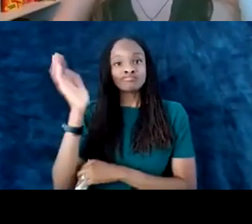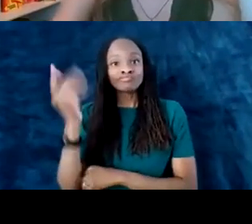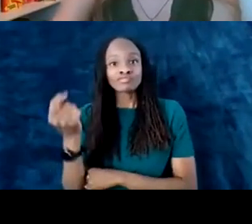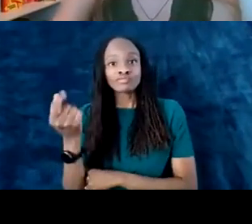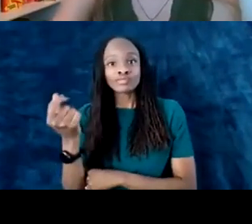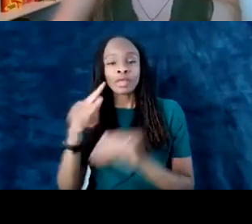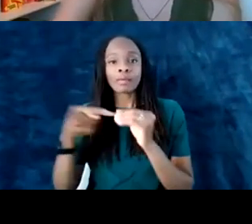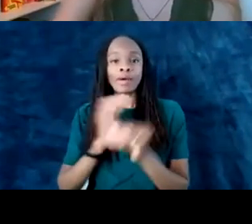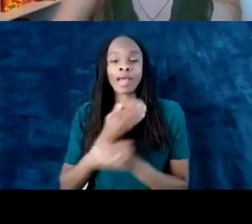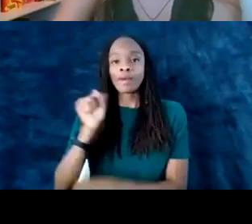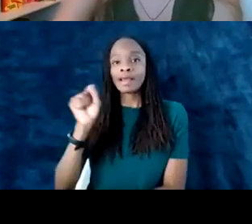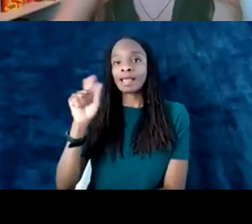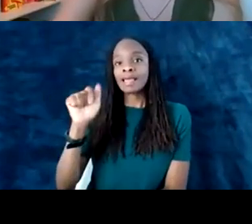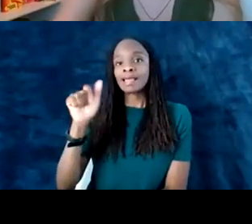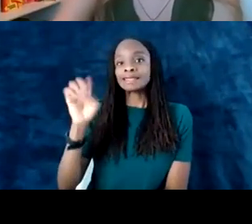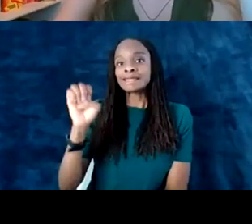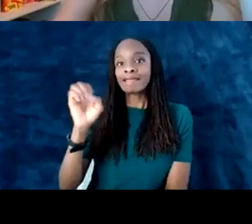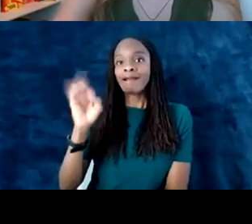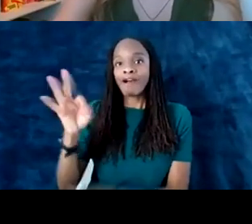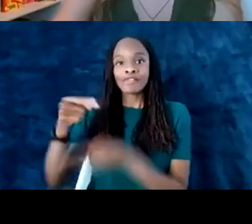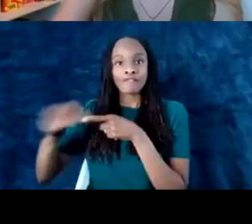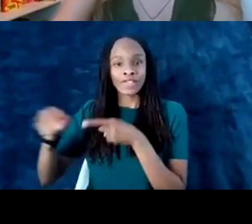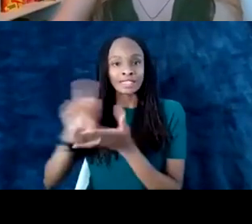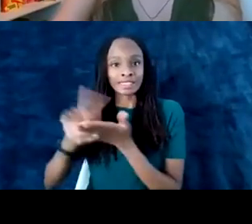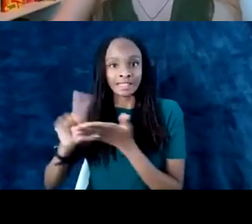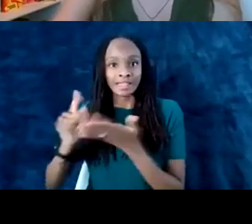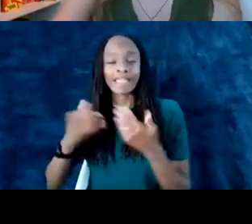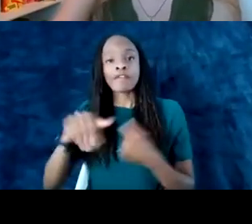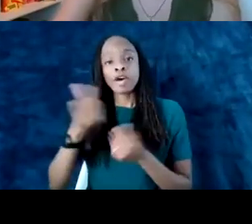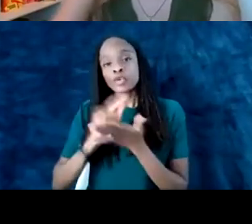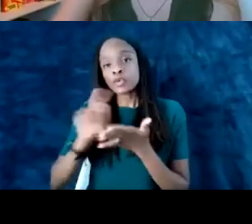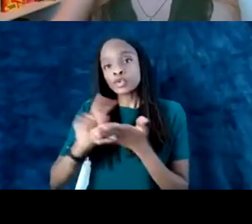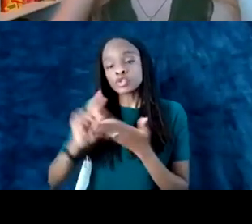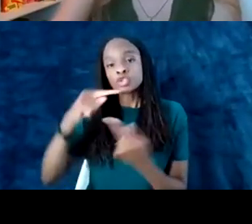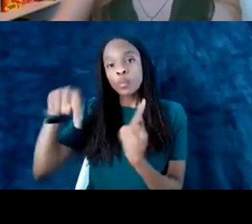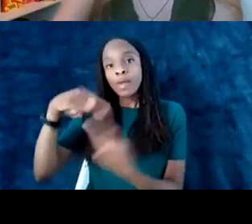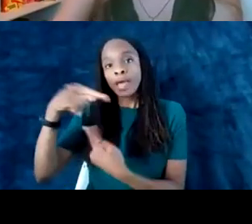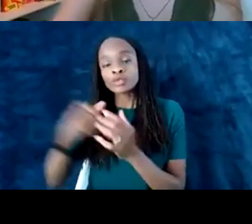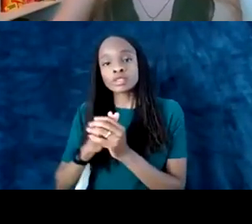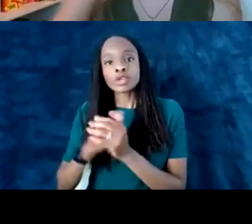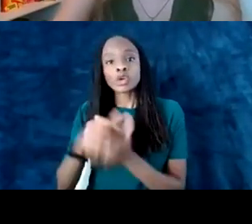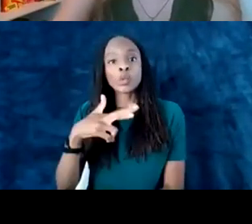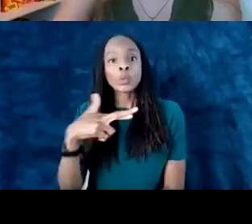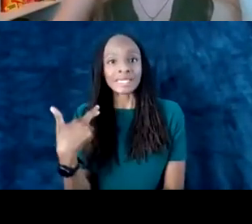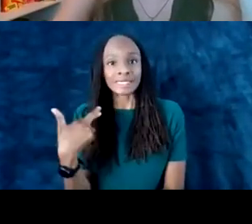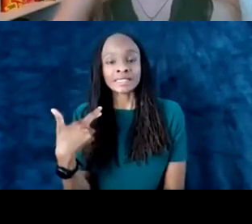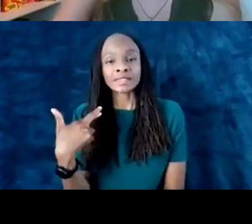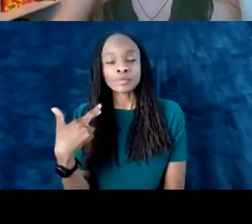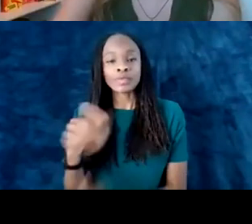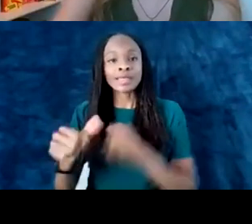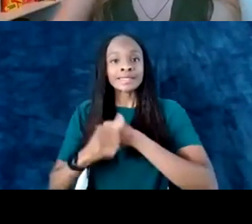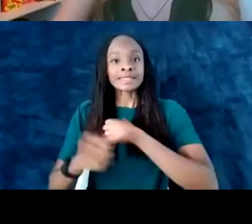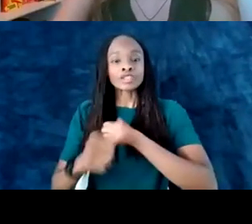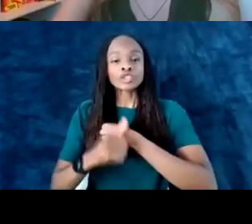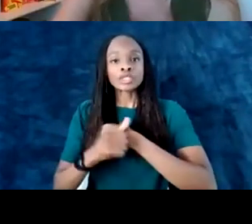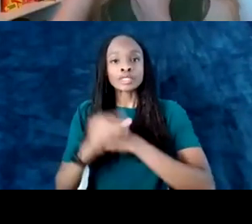of the field study, but we also have done other research around risk, dangerous